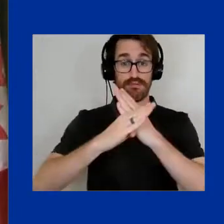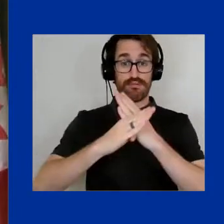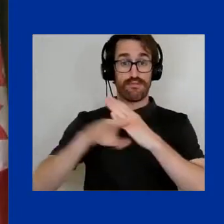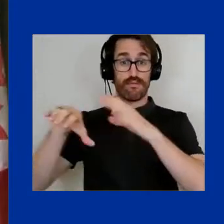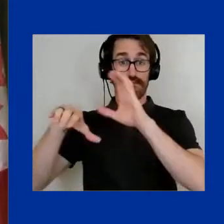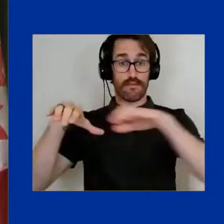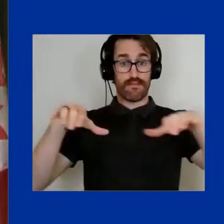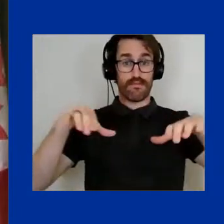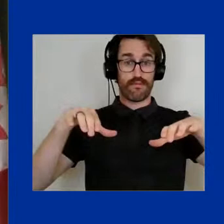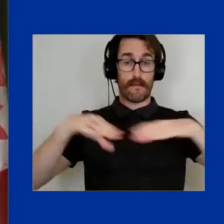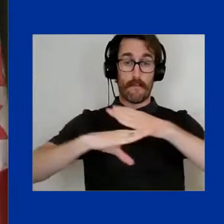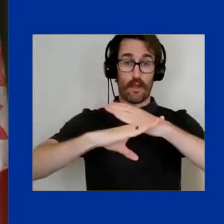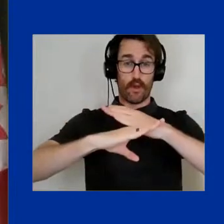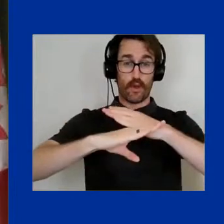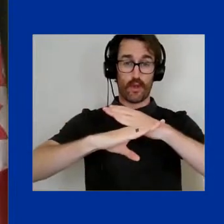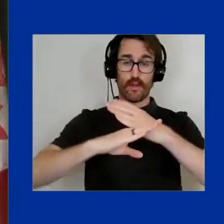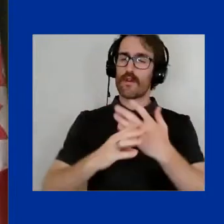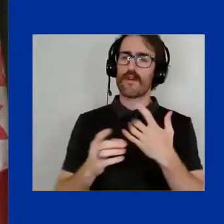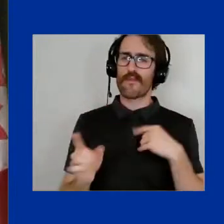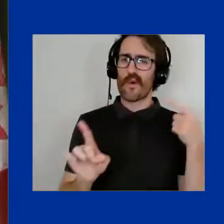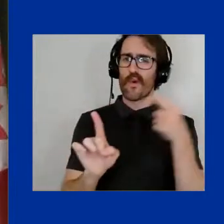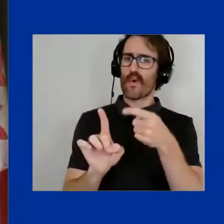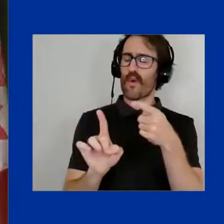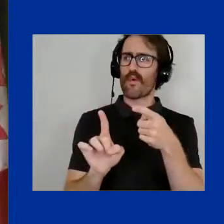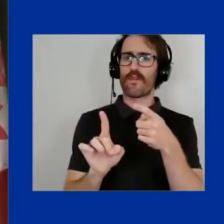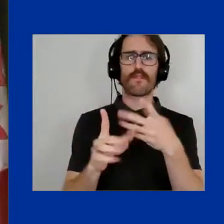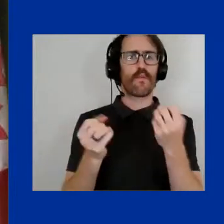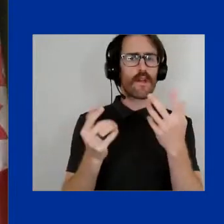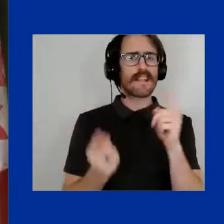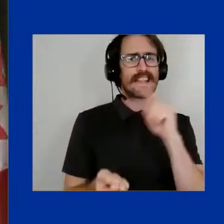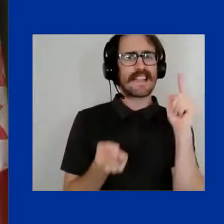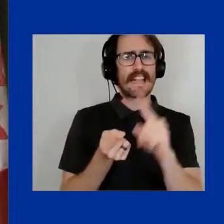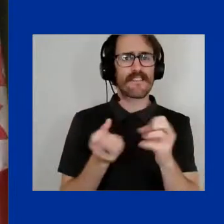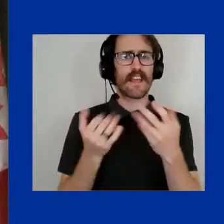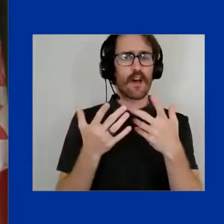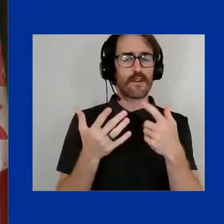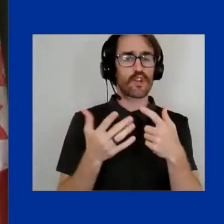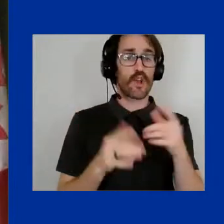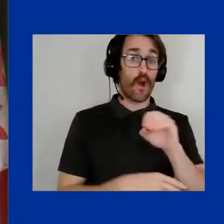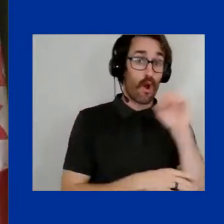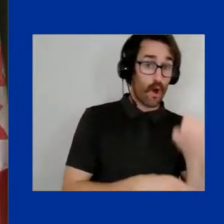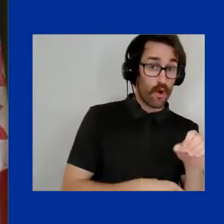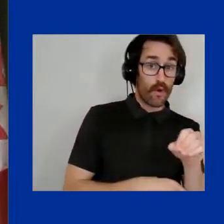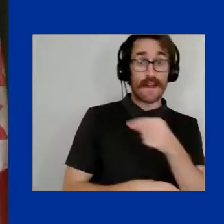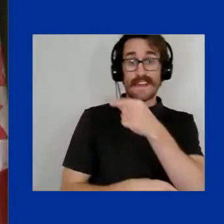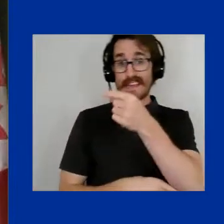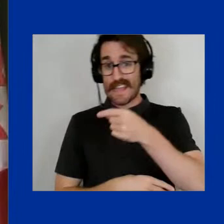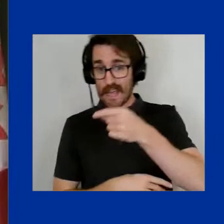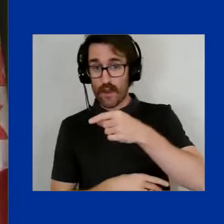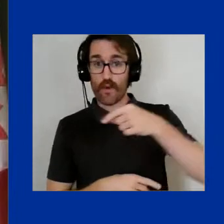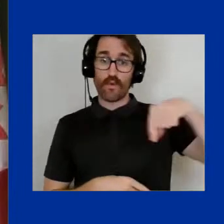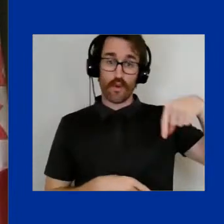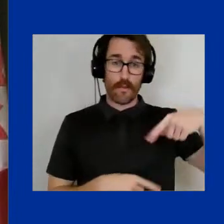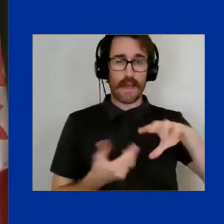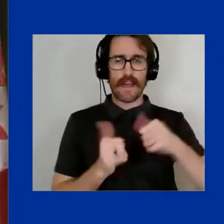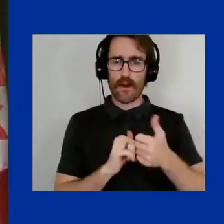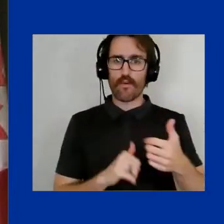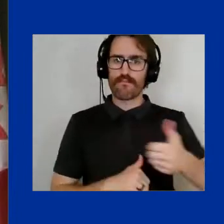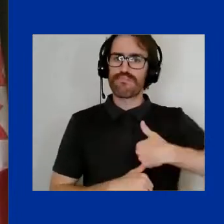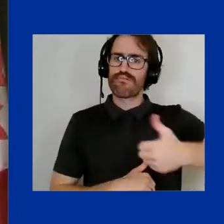But because you want to reduce the numbers of back and forth between the two provinces, are you thinking about roadblocks?